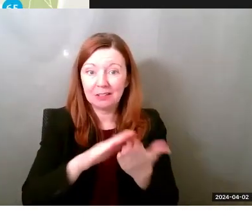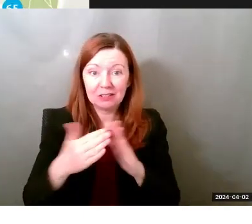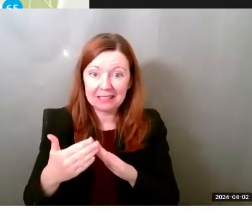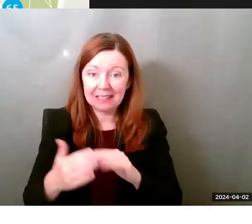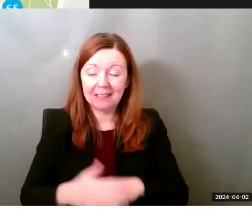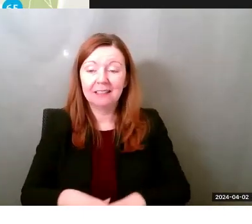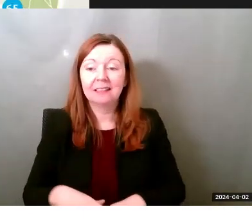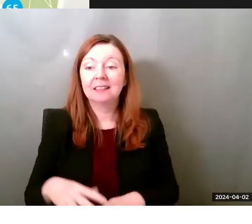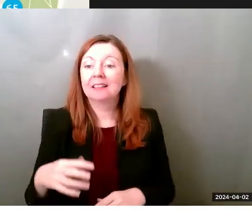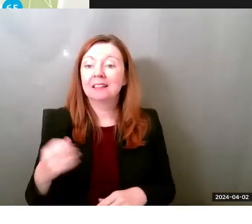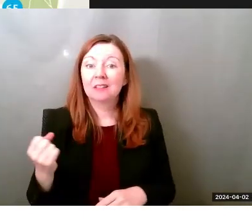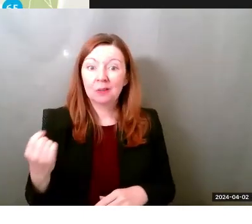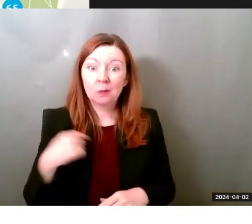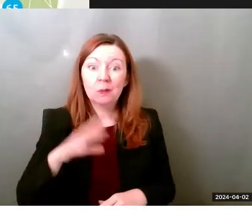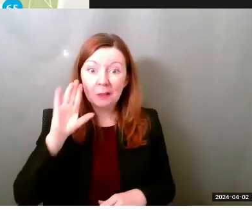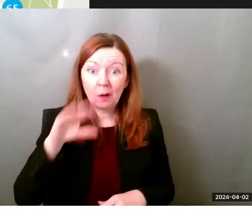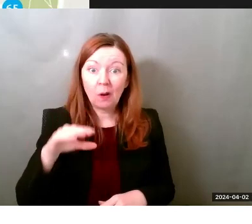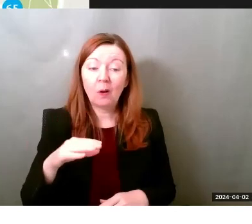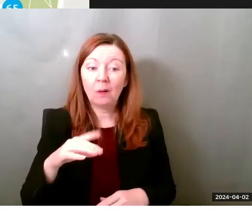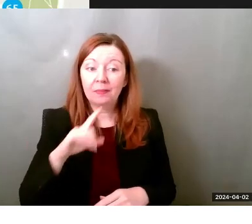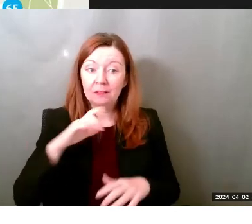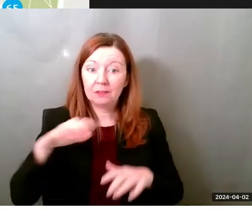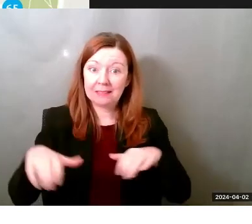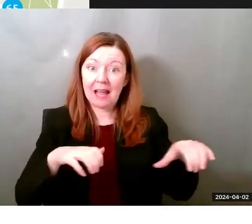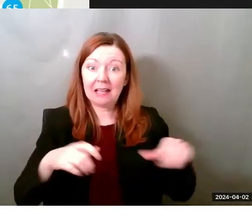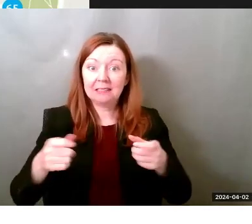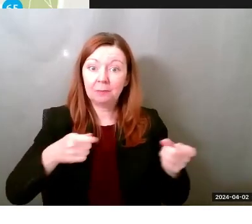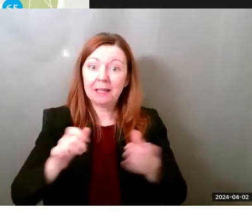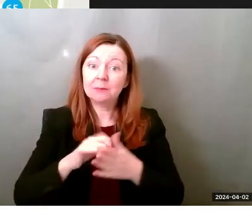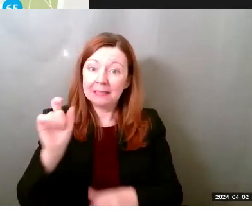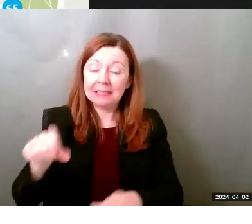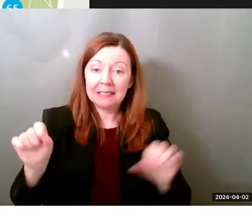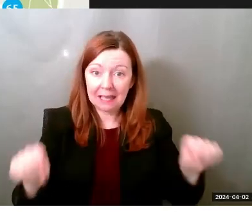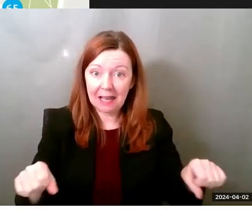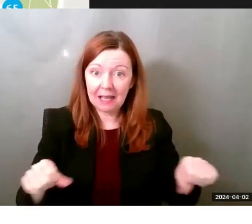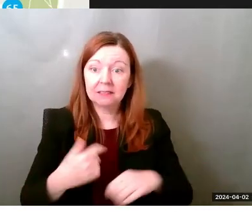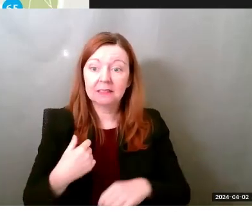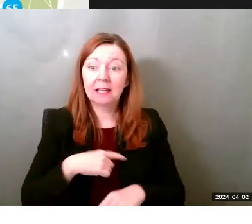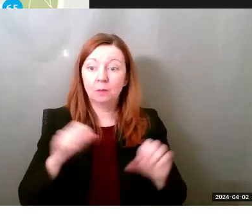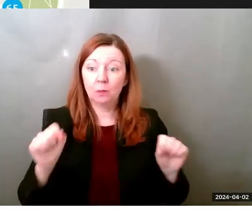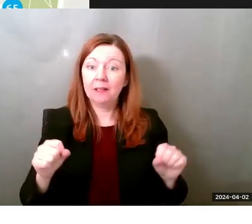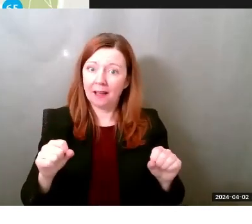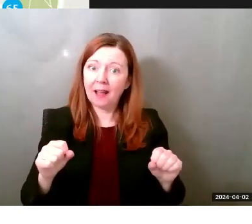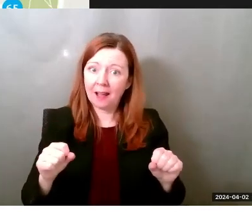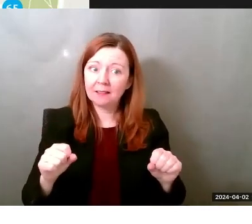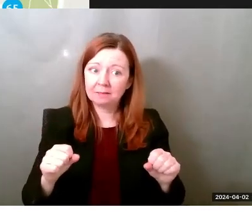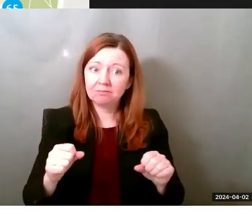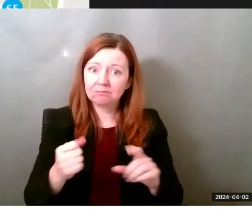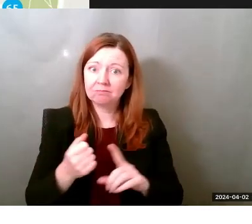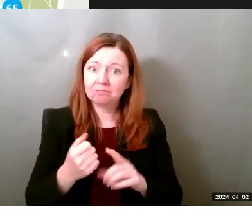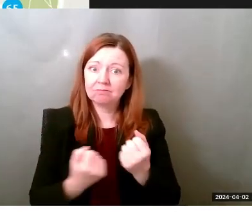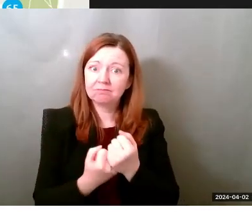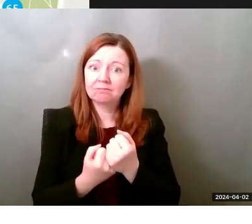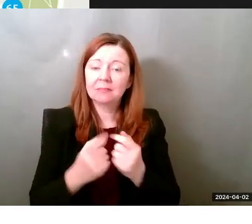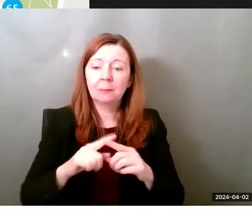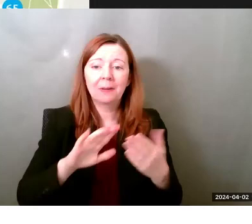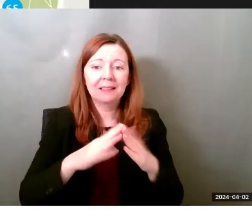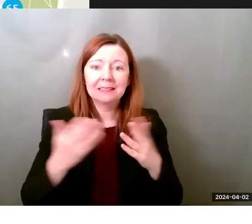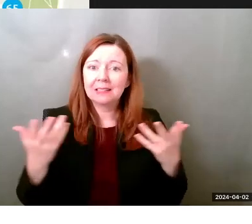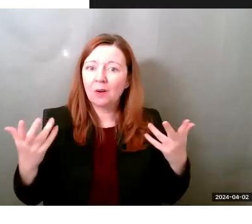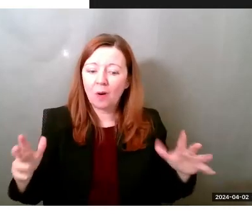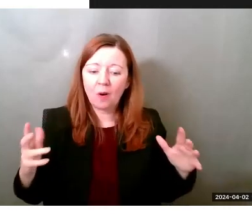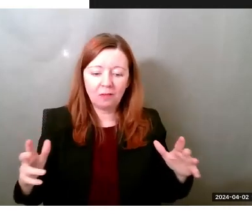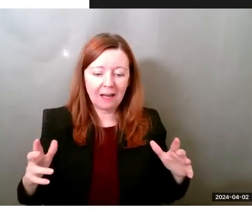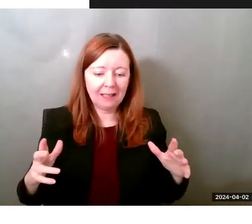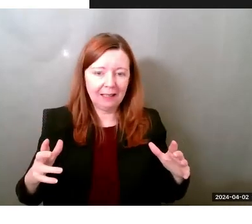And so while we know that there's active management that's needed, and Anne Marie will speak to that, the city already does and can handle